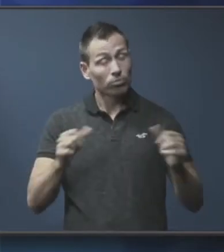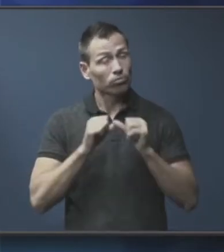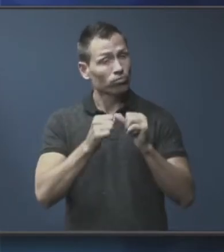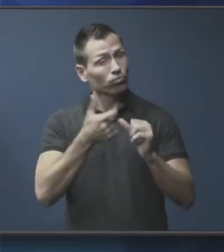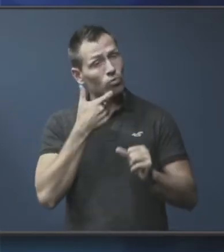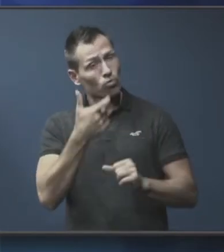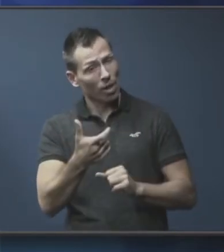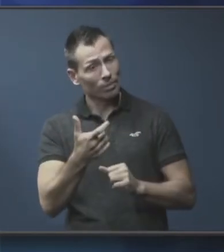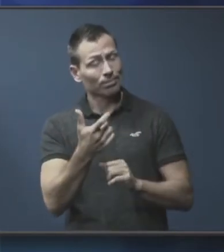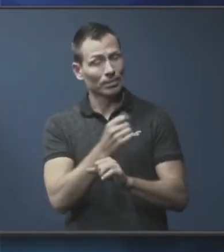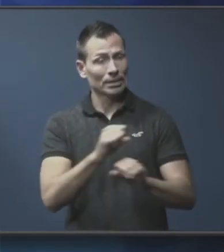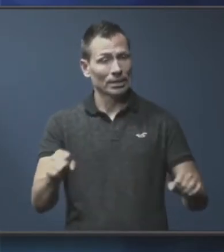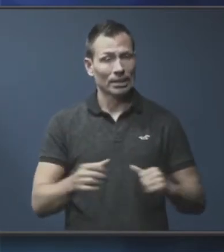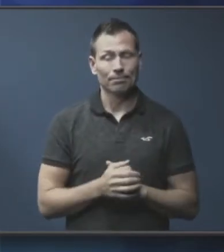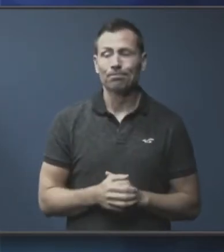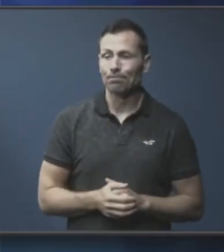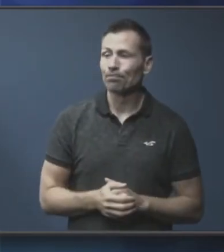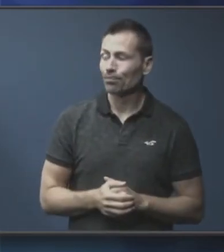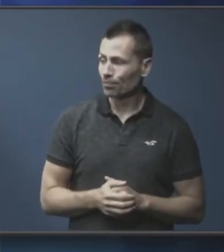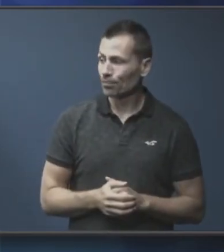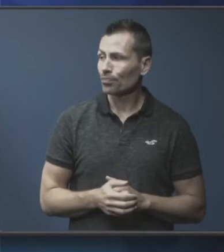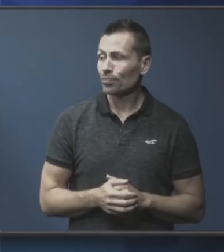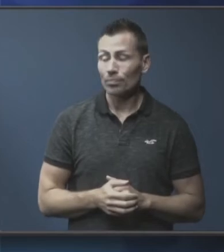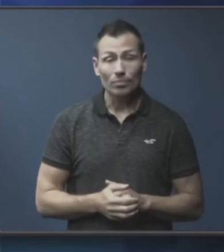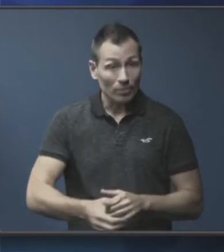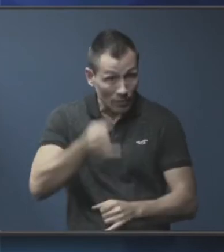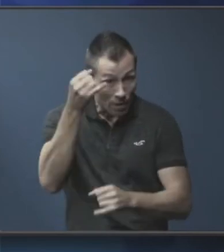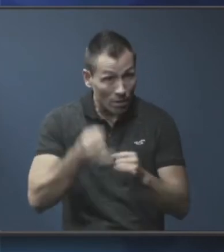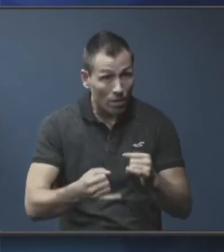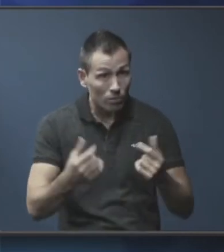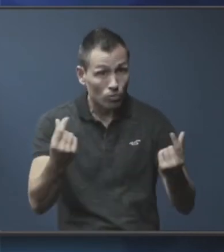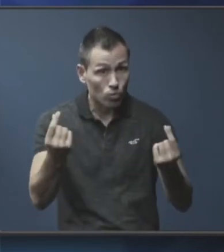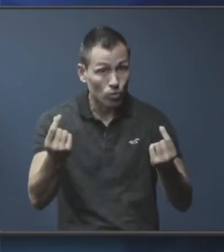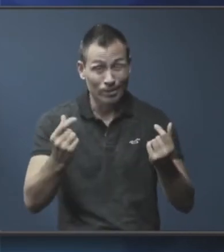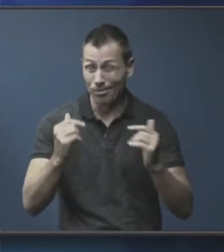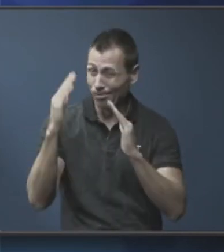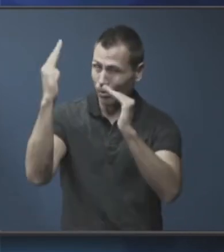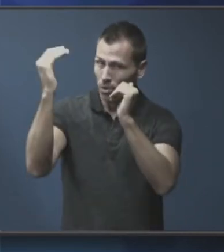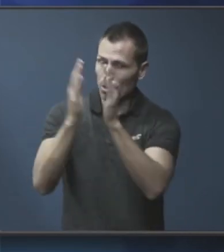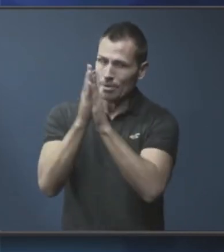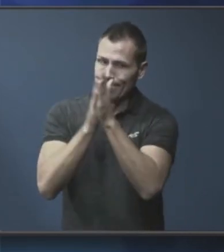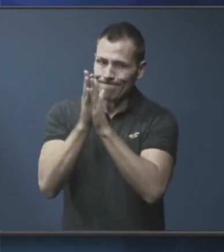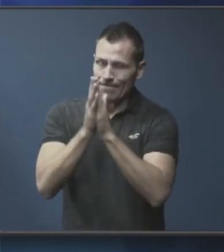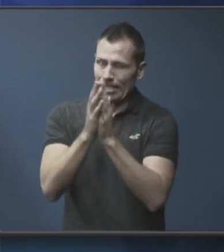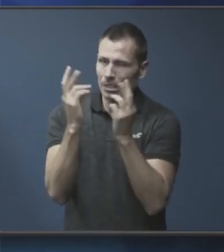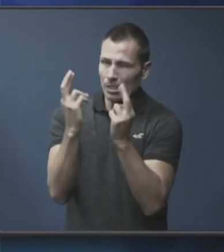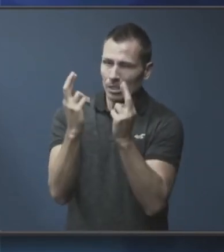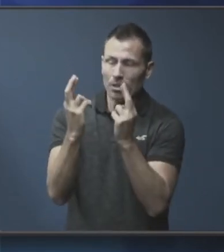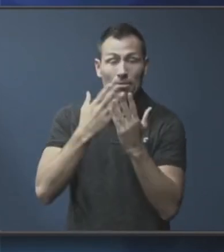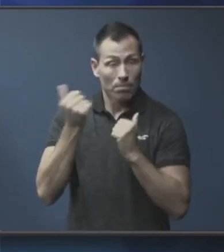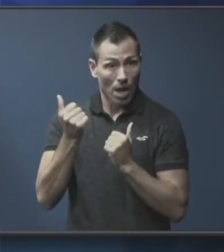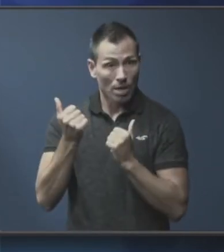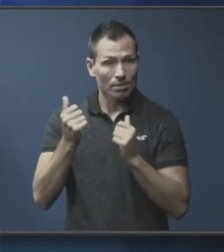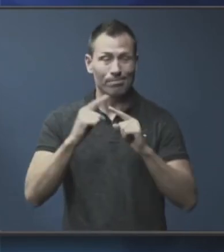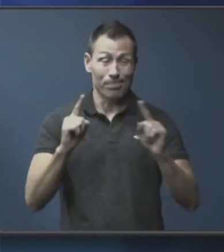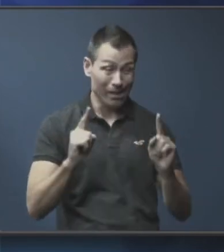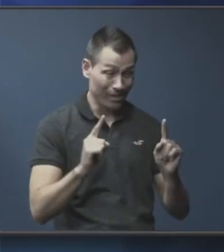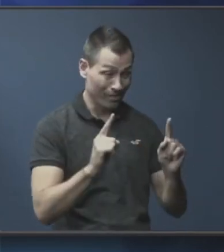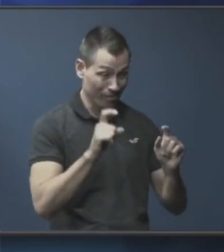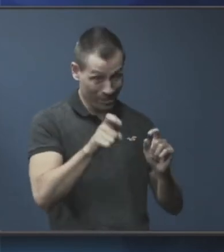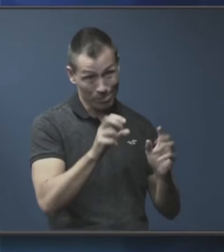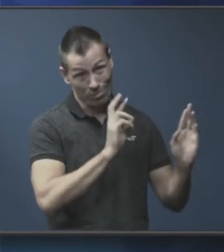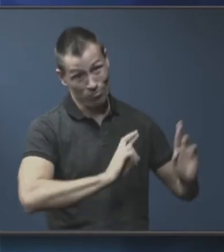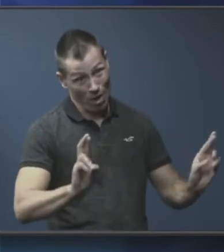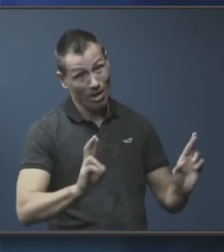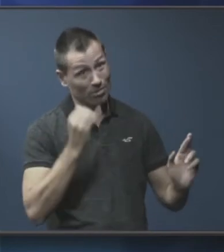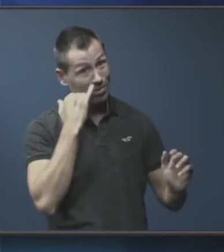Lastly, we're asking again, we're hoping for the best, prepare for the worst, and get your preparations in order. We expect to get some